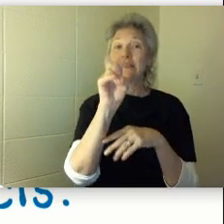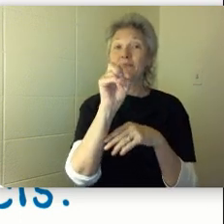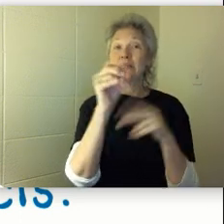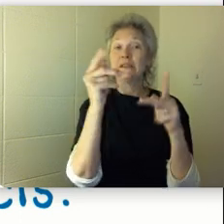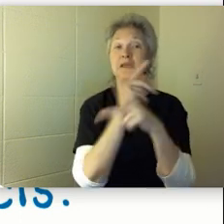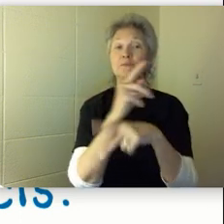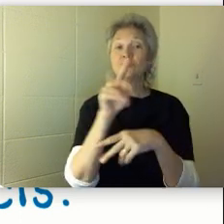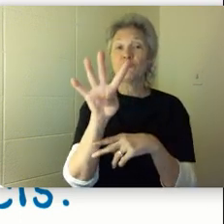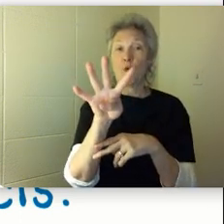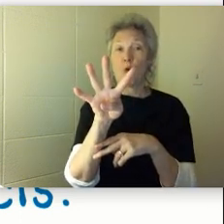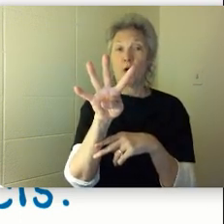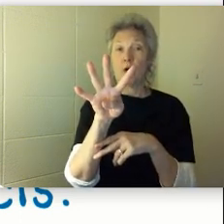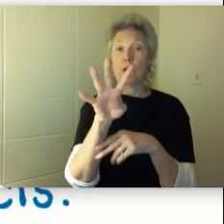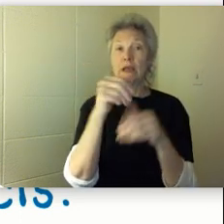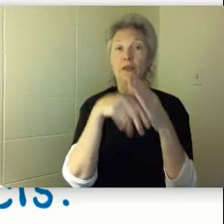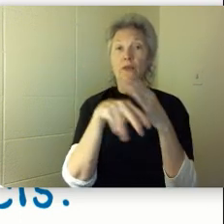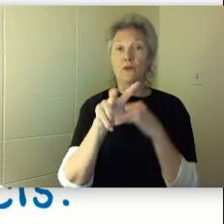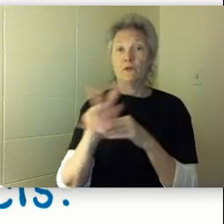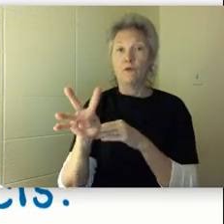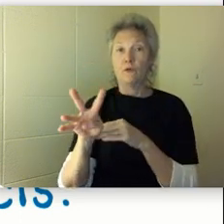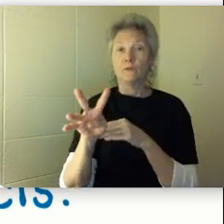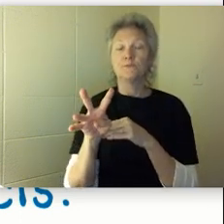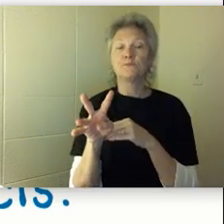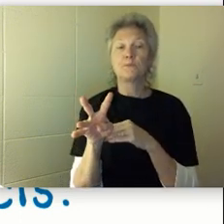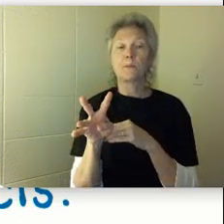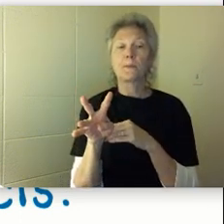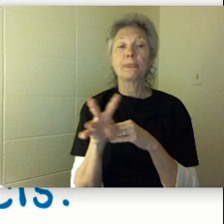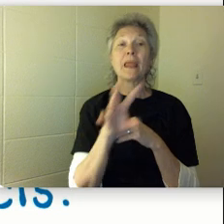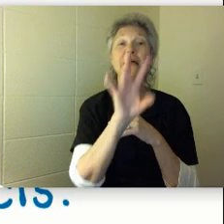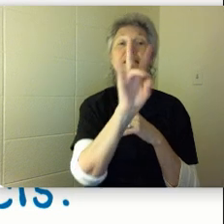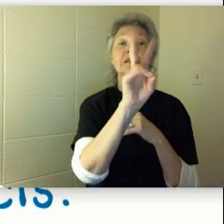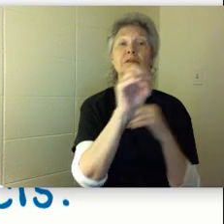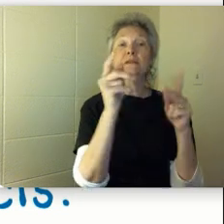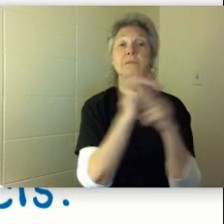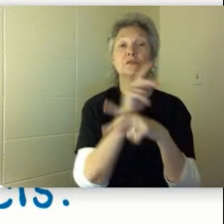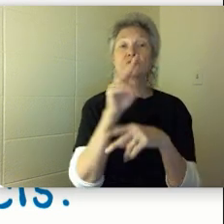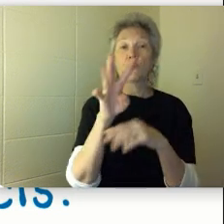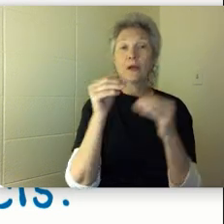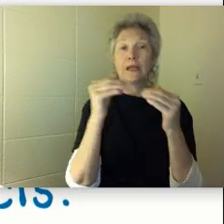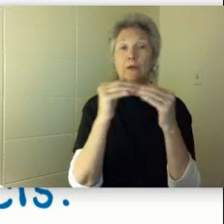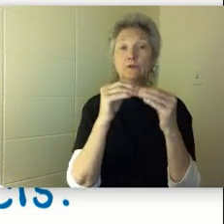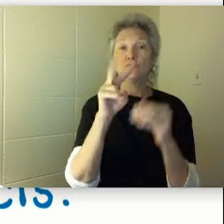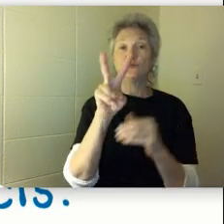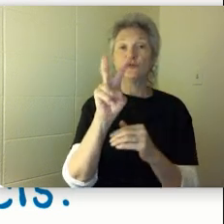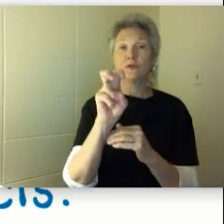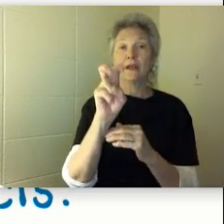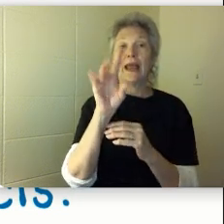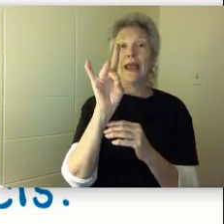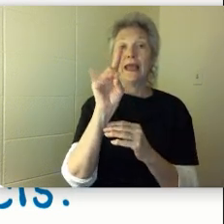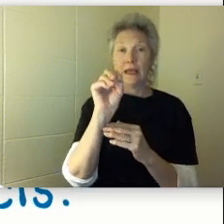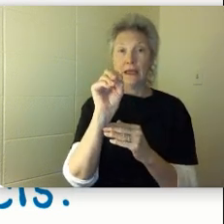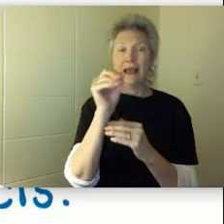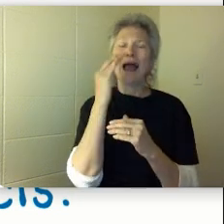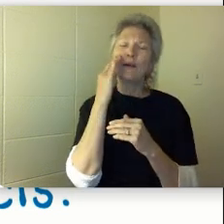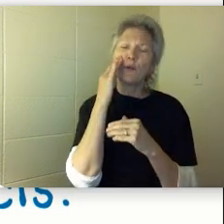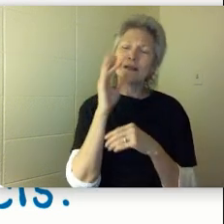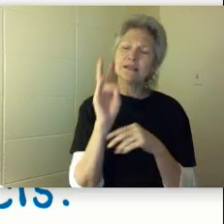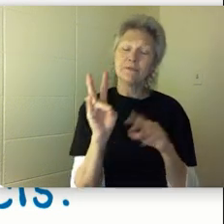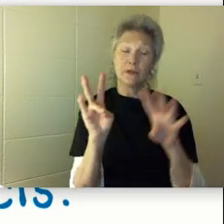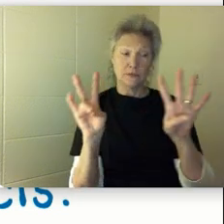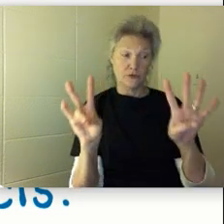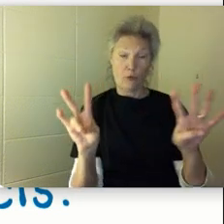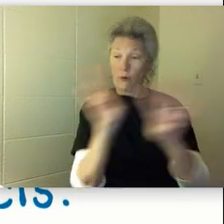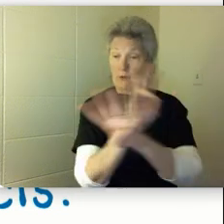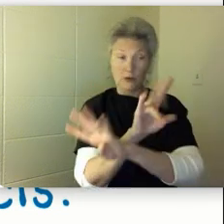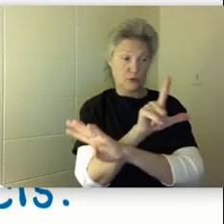times the 4 in 34. 70 times 4 is 280. Again, I know that 7 times 4